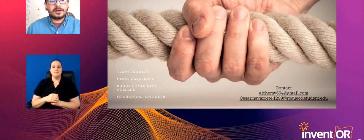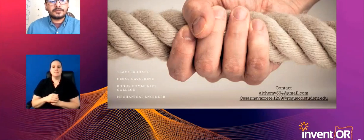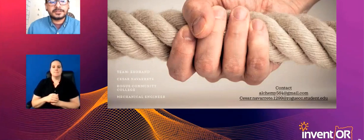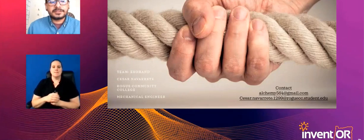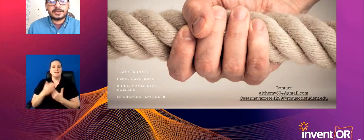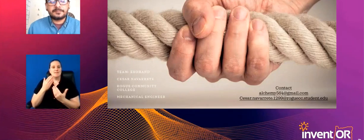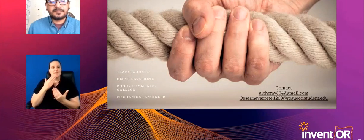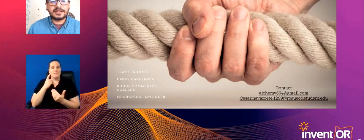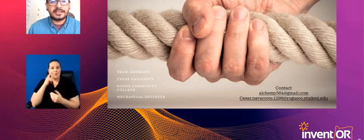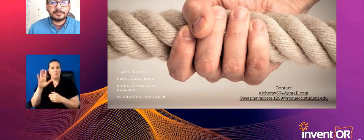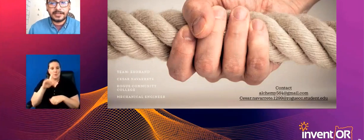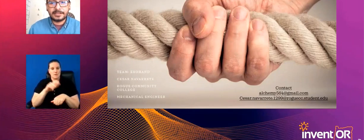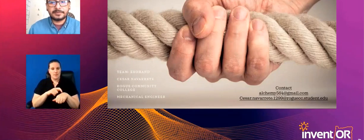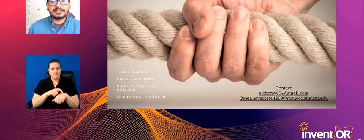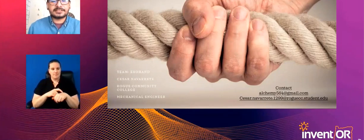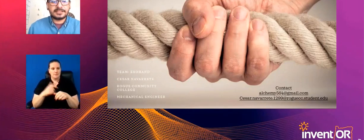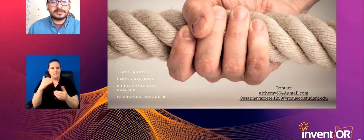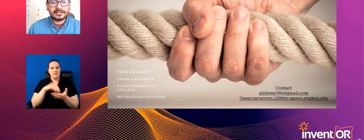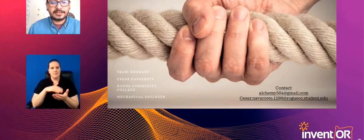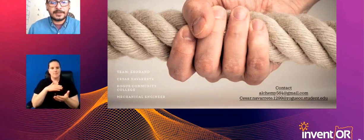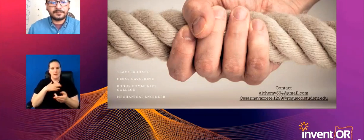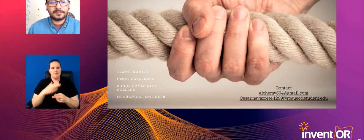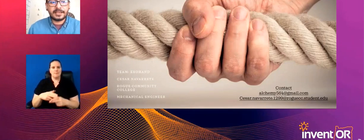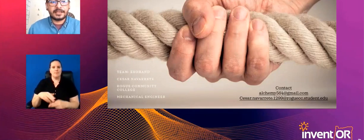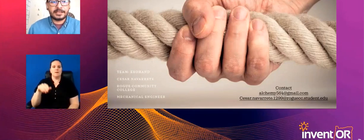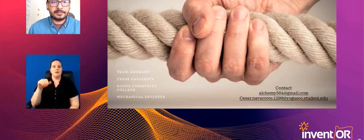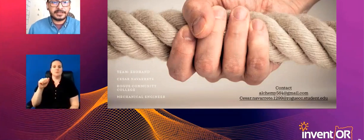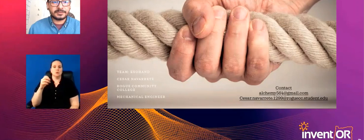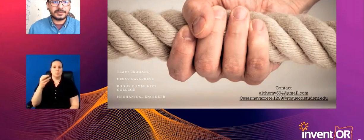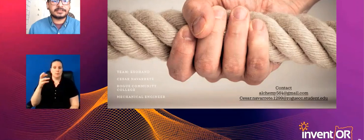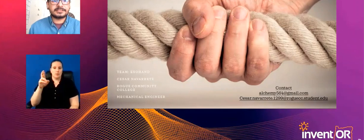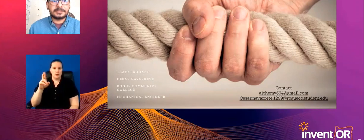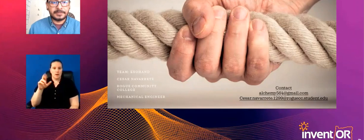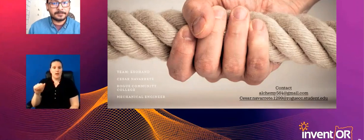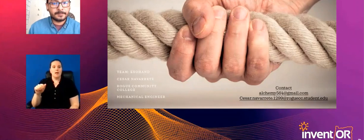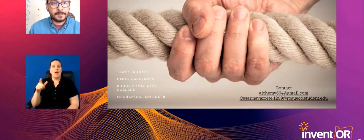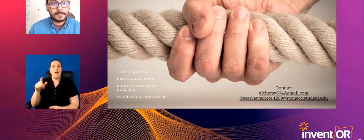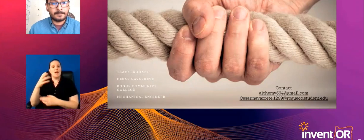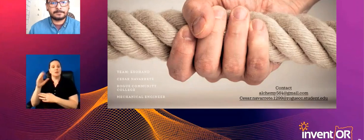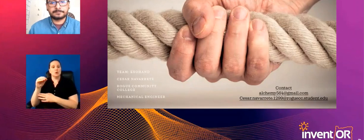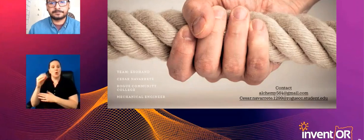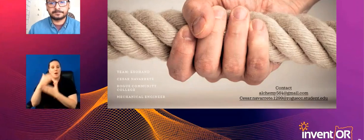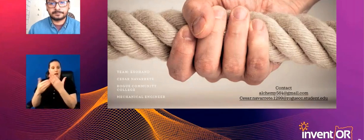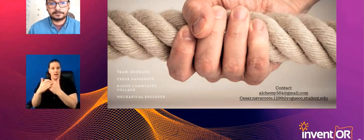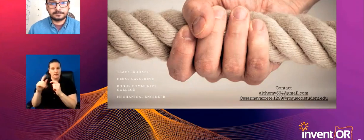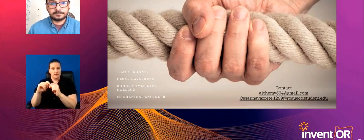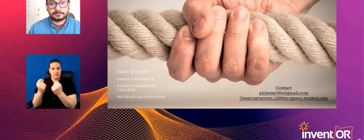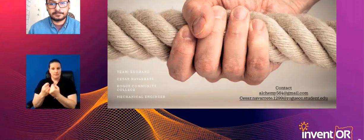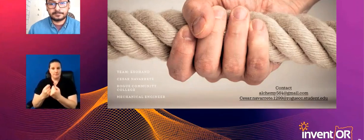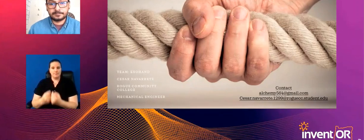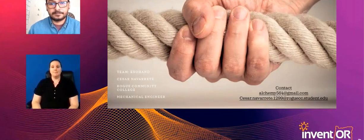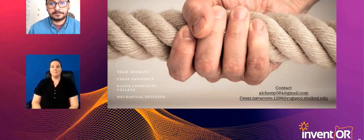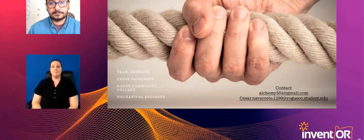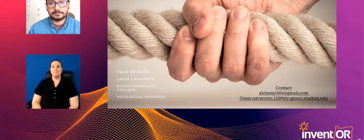Thank you all for your time. And again, my name is Cesar Navarrete, and I am ExoHand team.